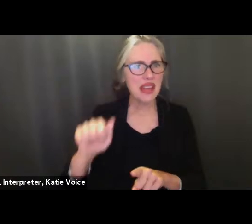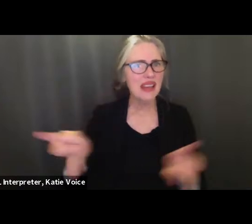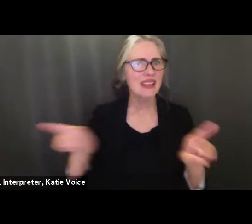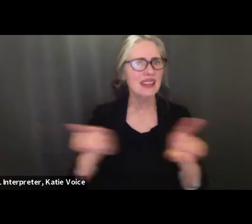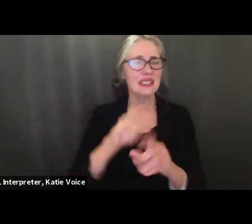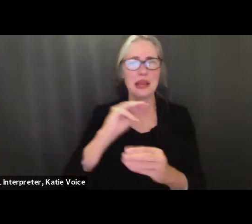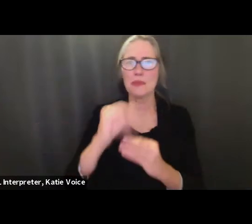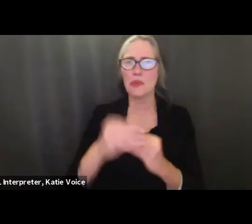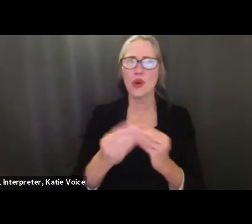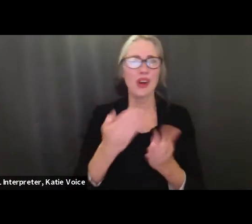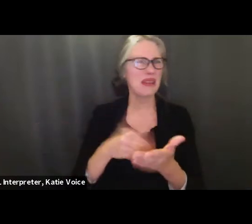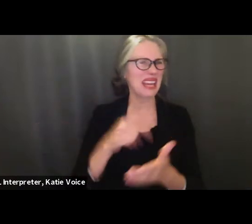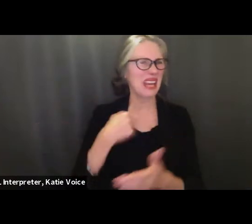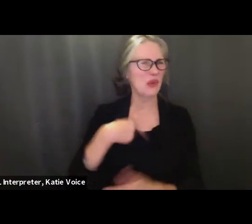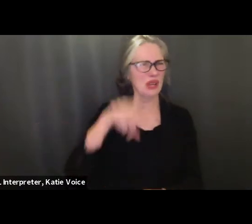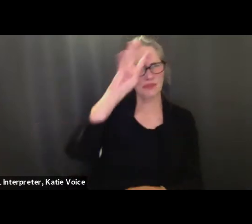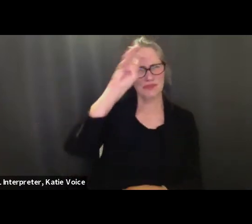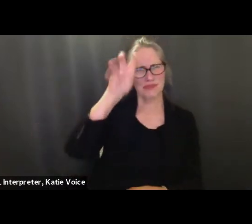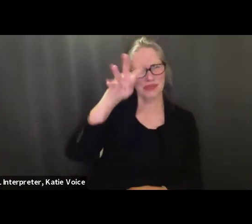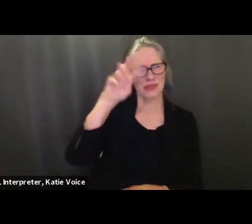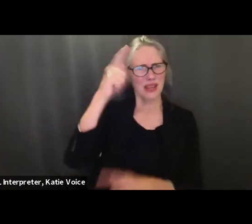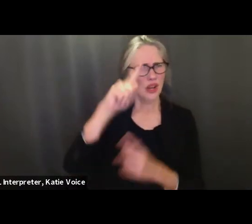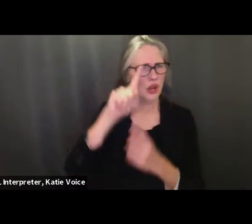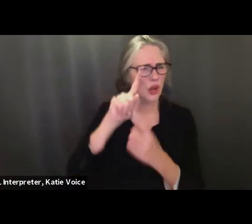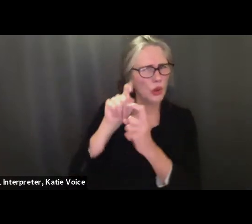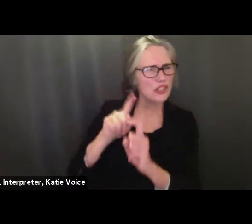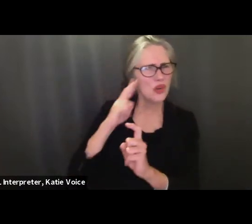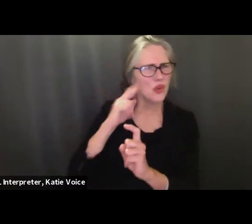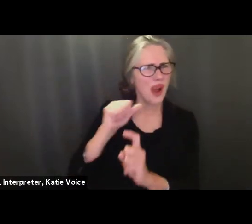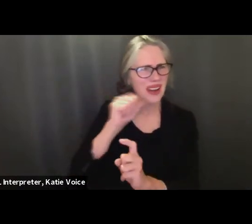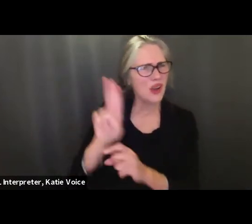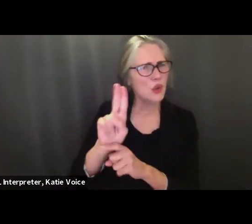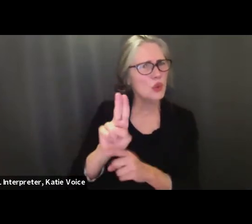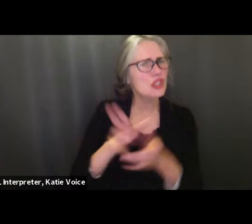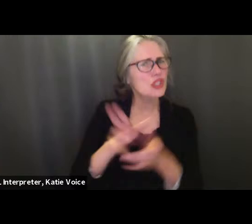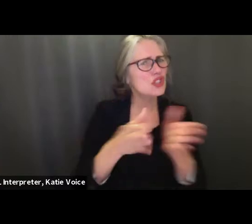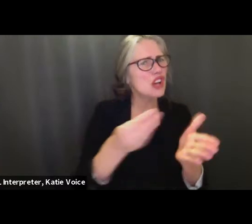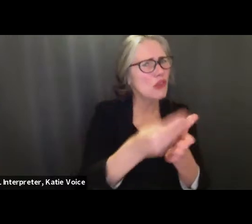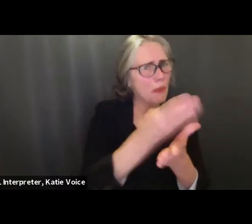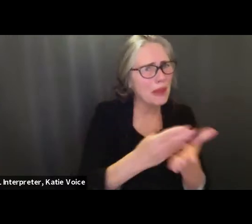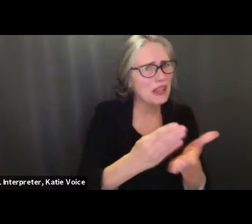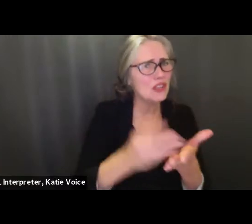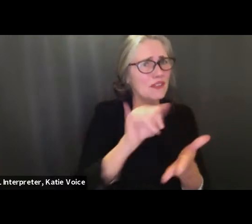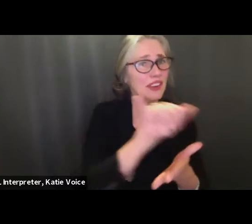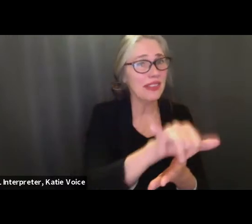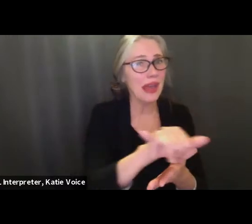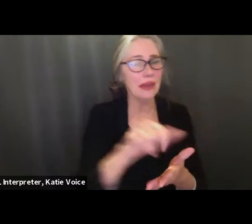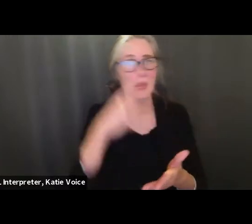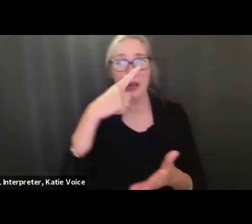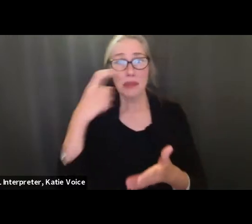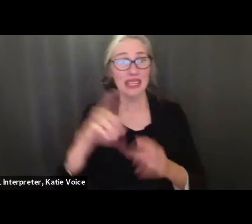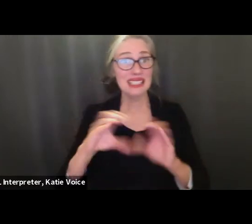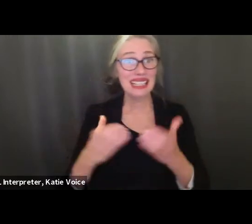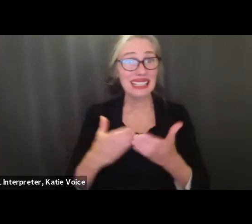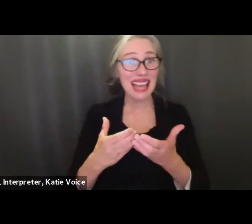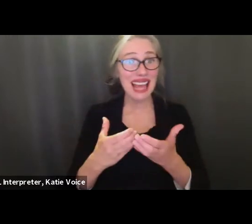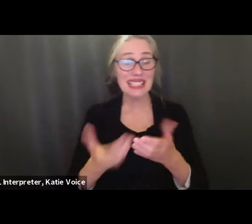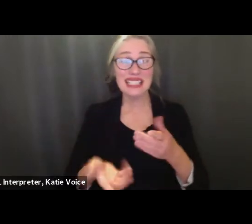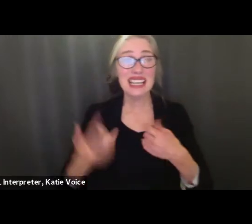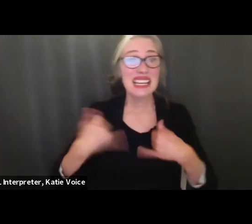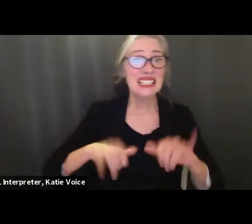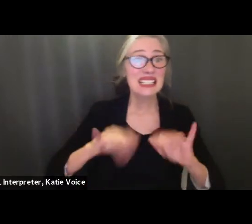major question. Why not out of the general budget for those items, as the classes are to be balanced with 50% English speakers along